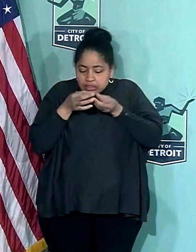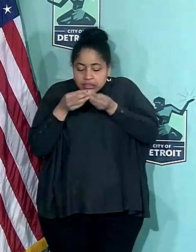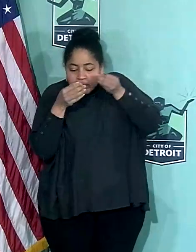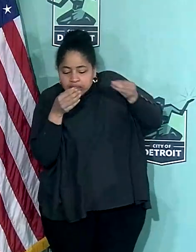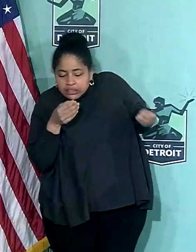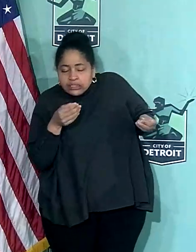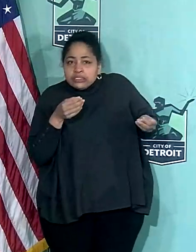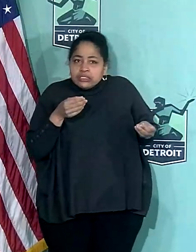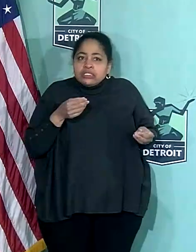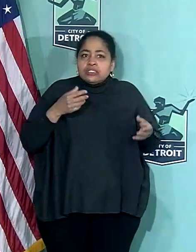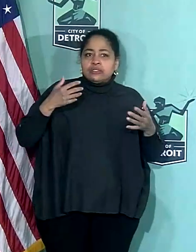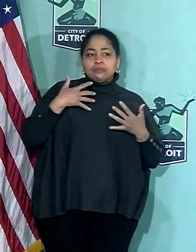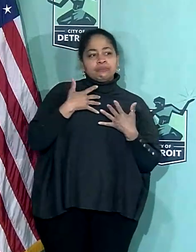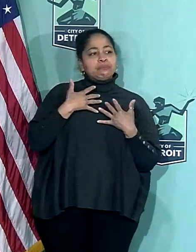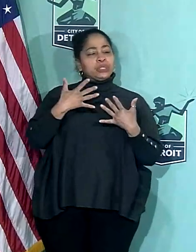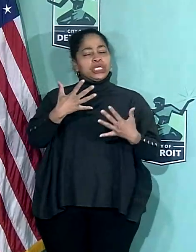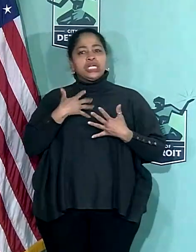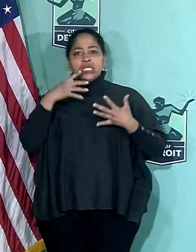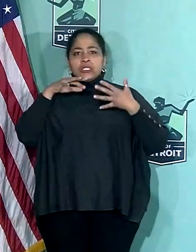be exchanging